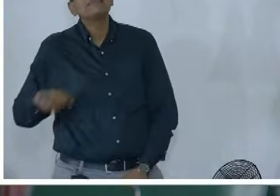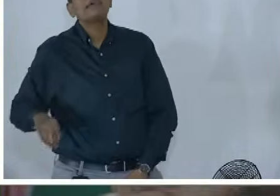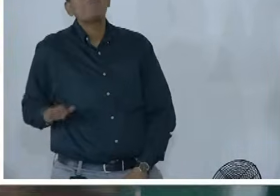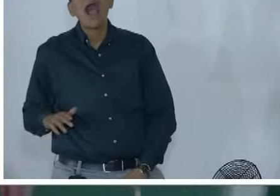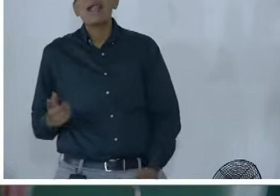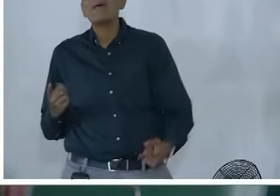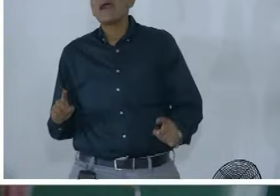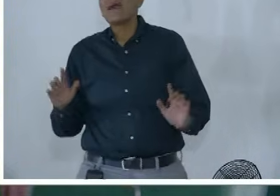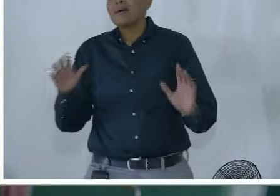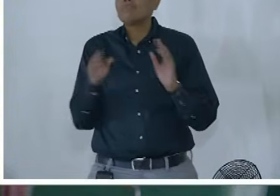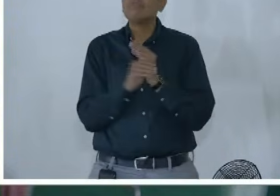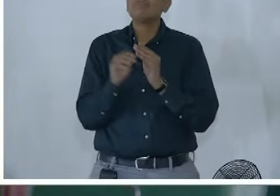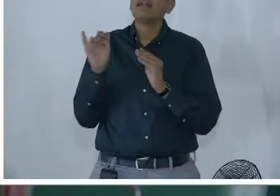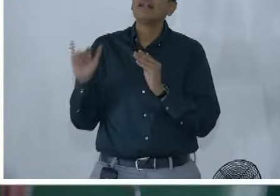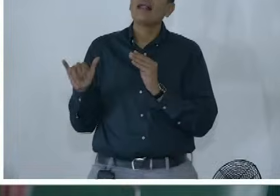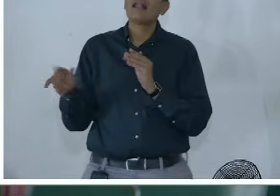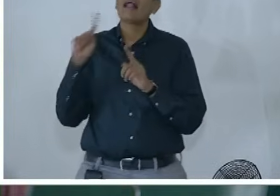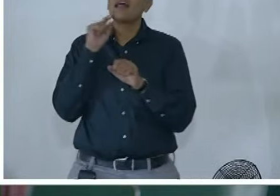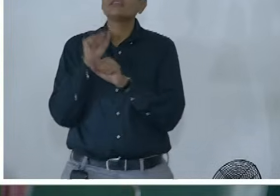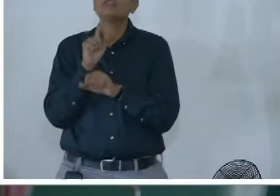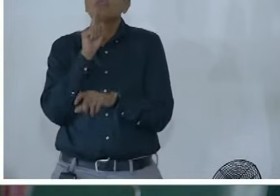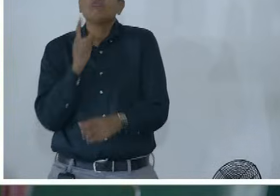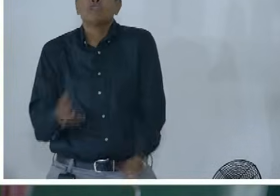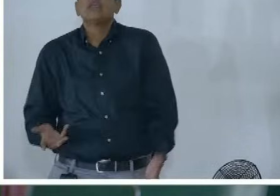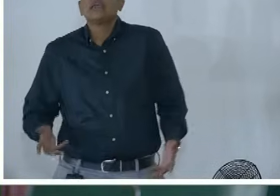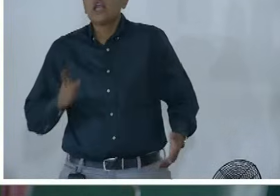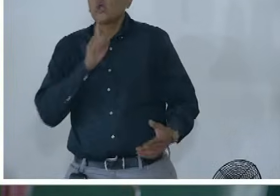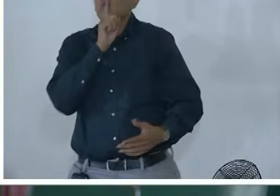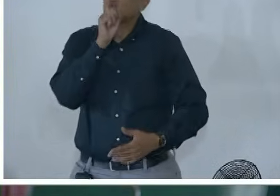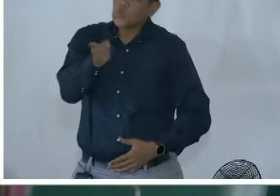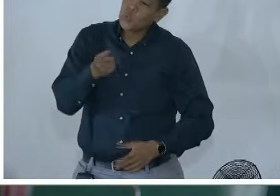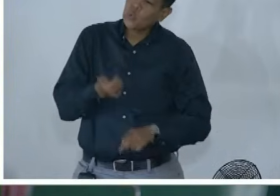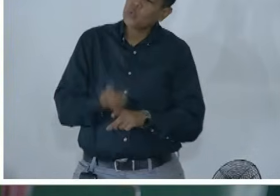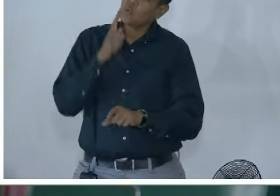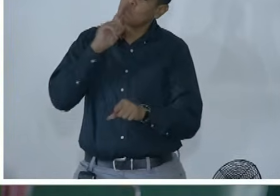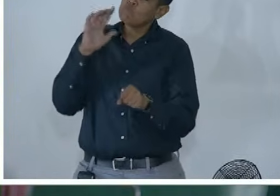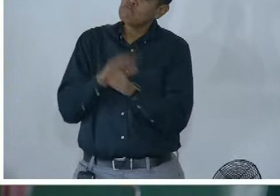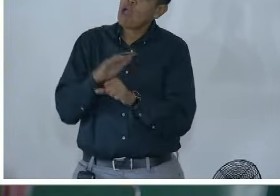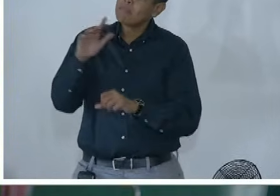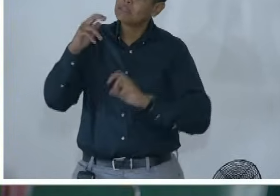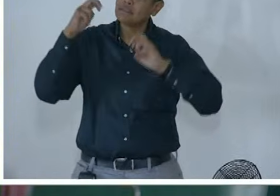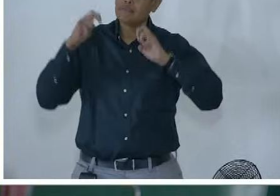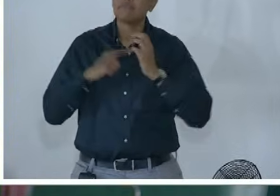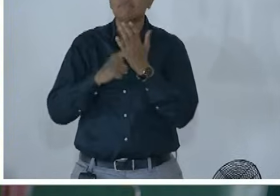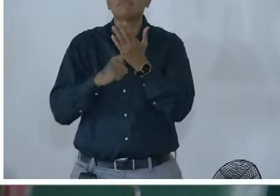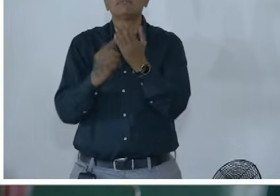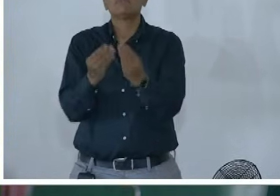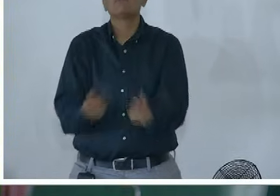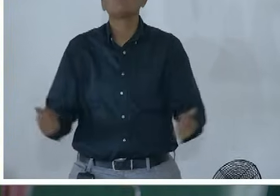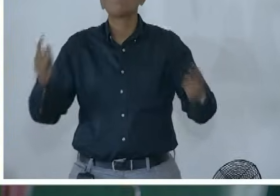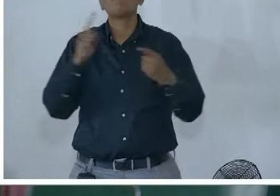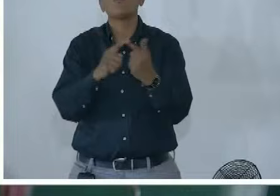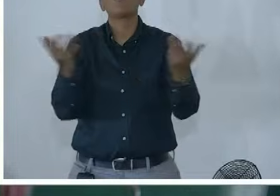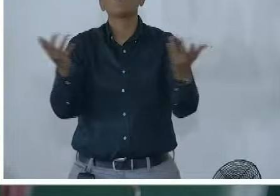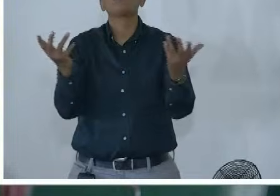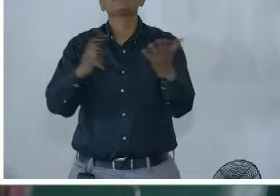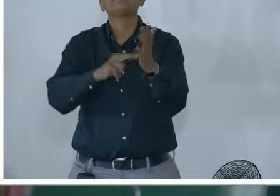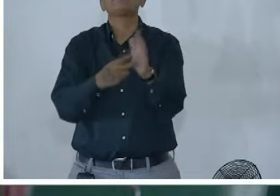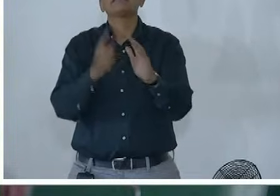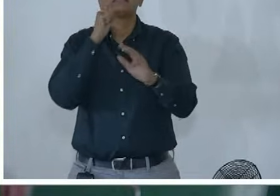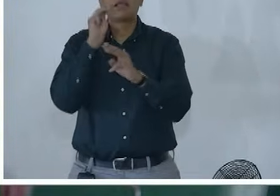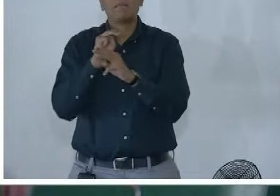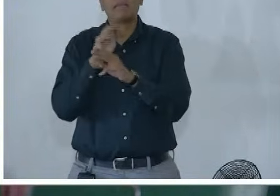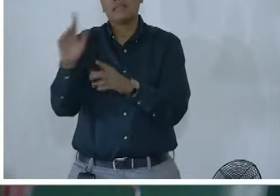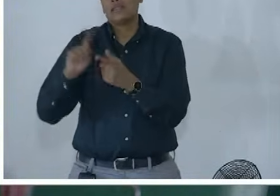House, that is really the true promise of mediation and what it is that the